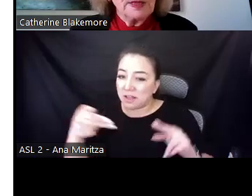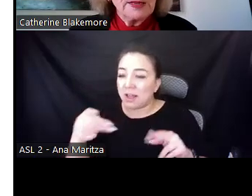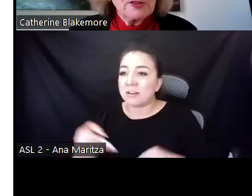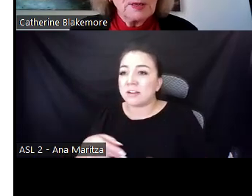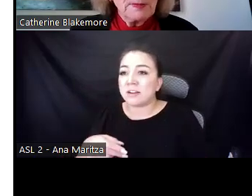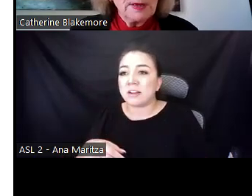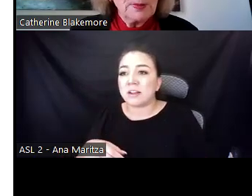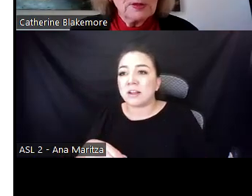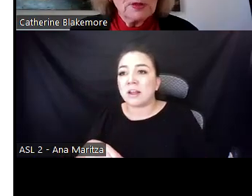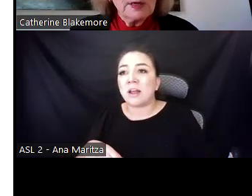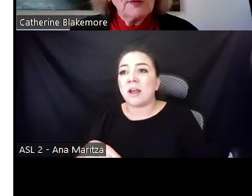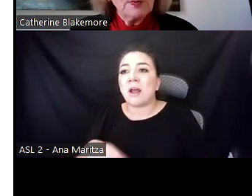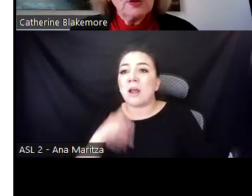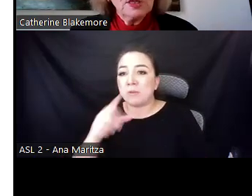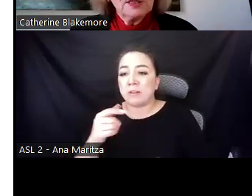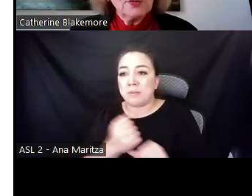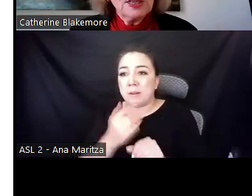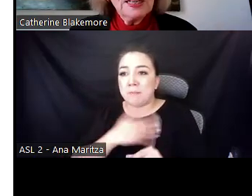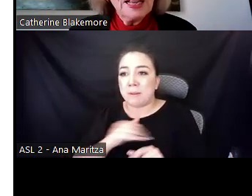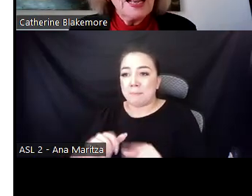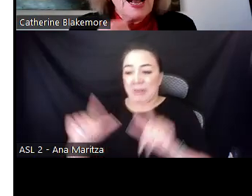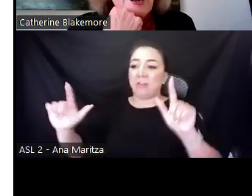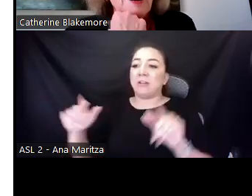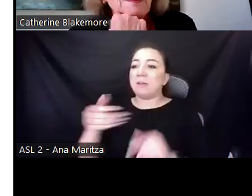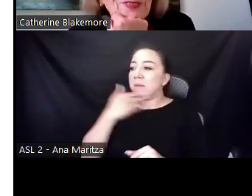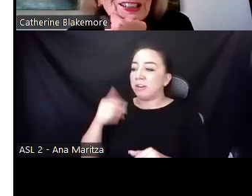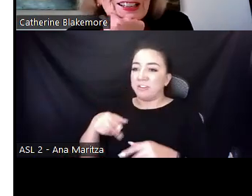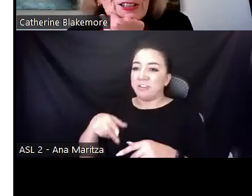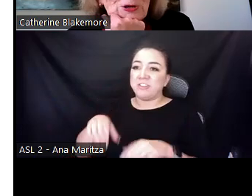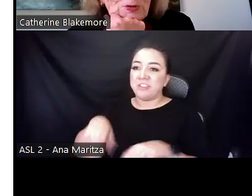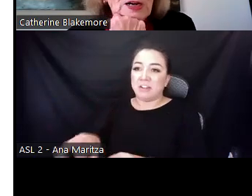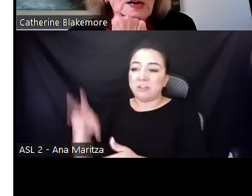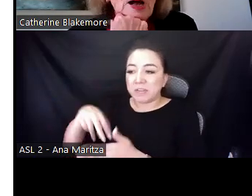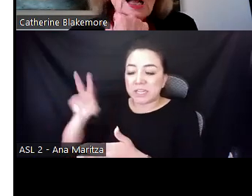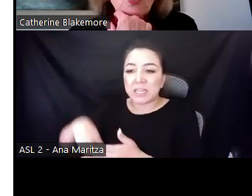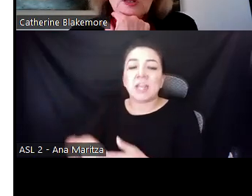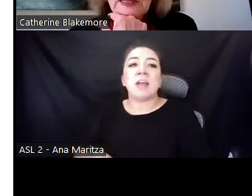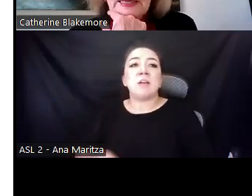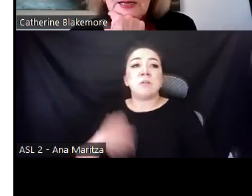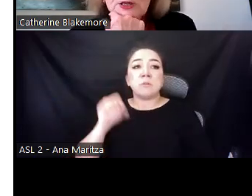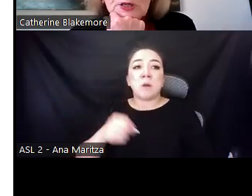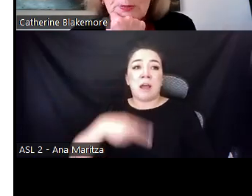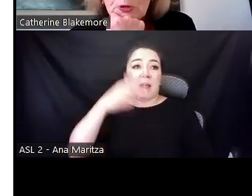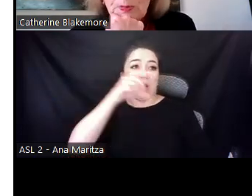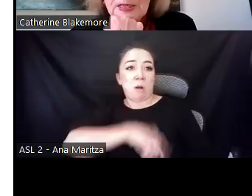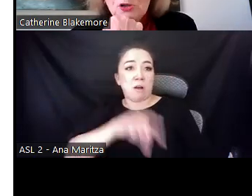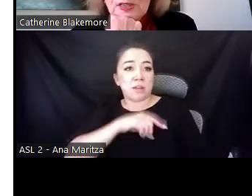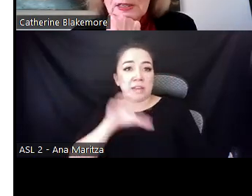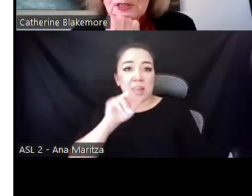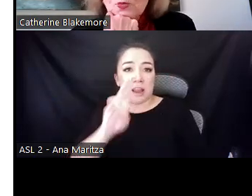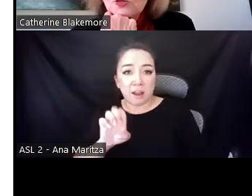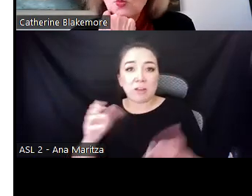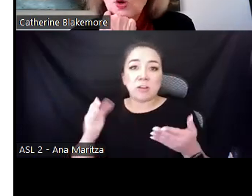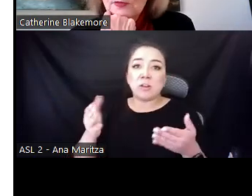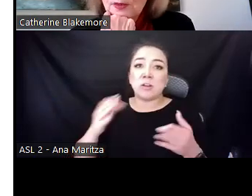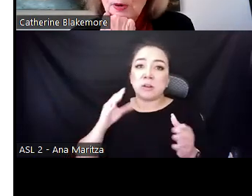I'm actually going to make mine bigger so I have a better chance of reading it. High quality care, community-based